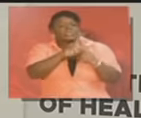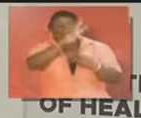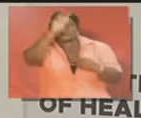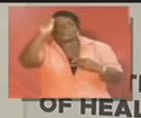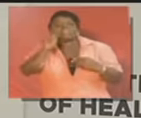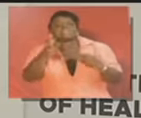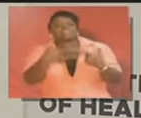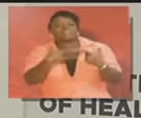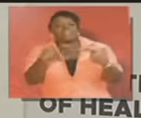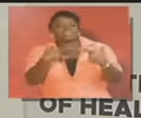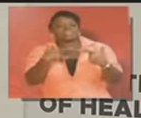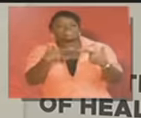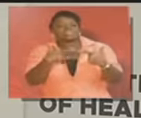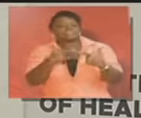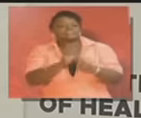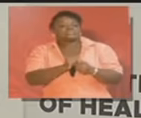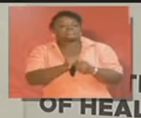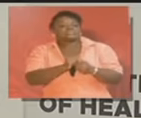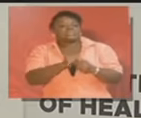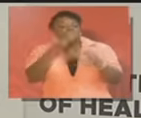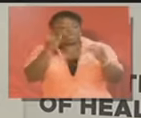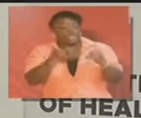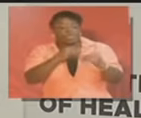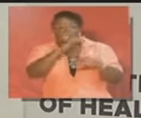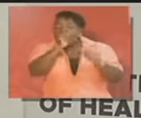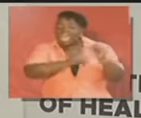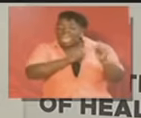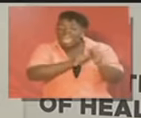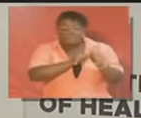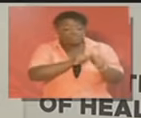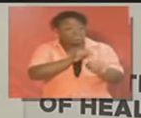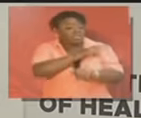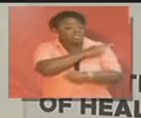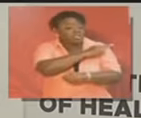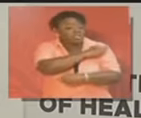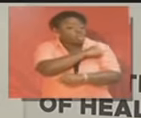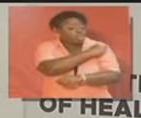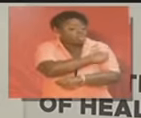so that at each facility we have a WhatsApp facility, so that